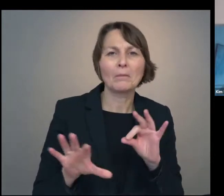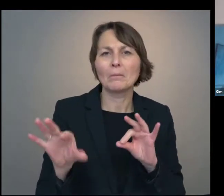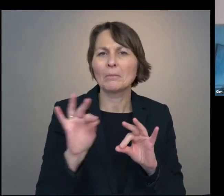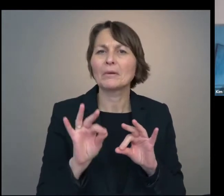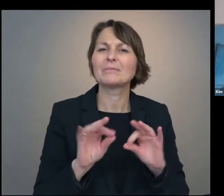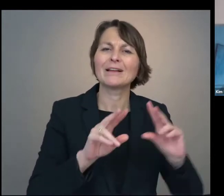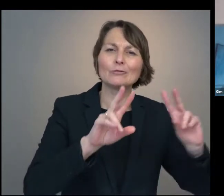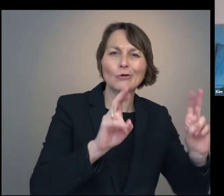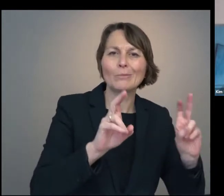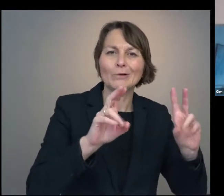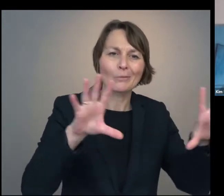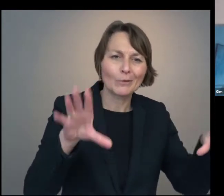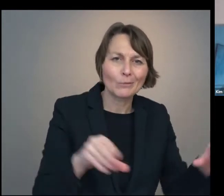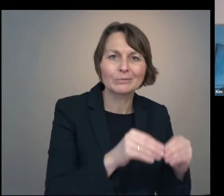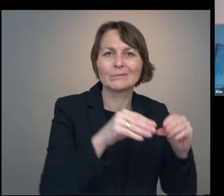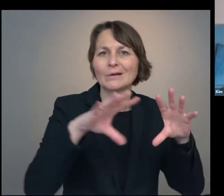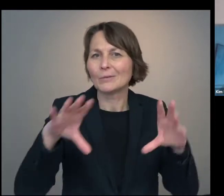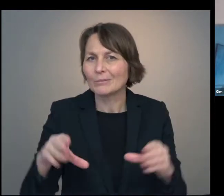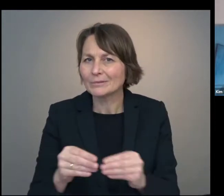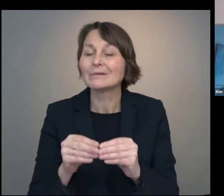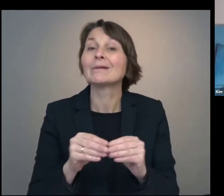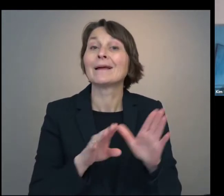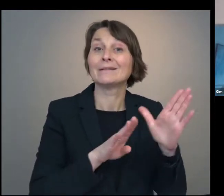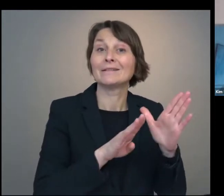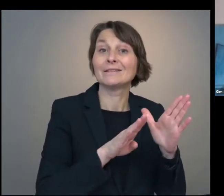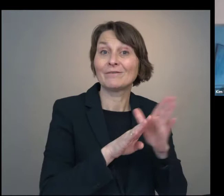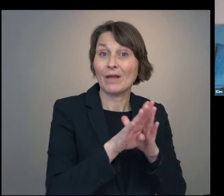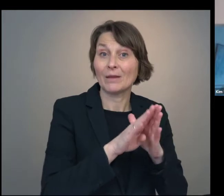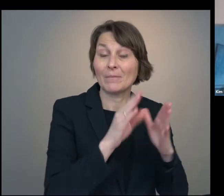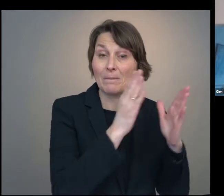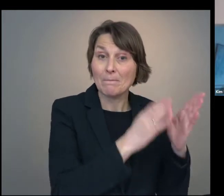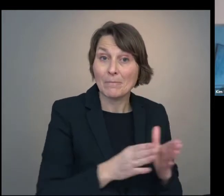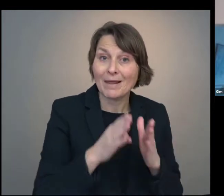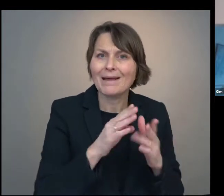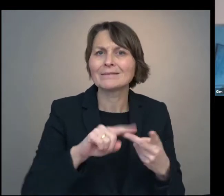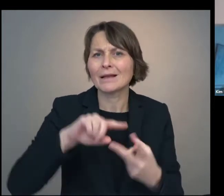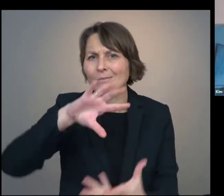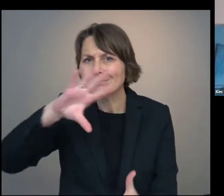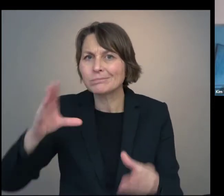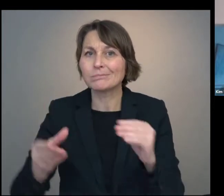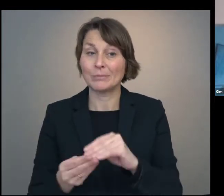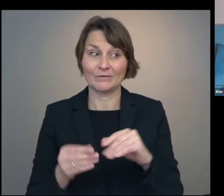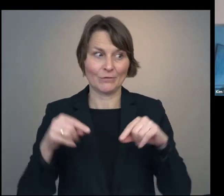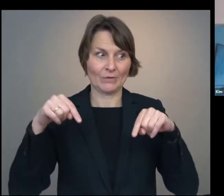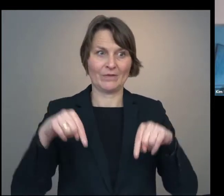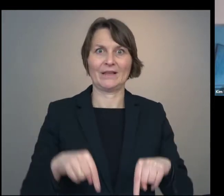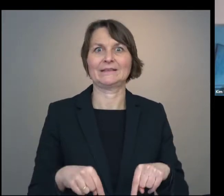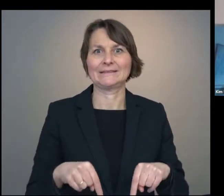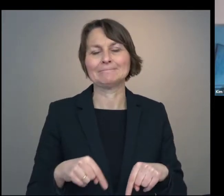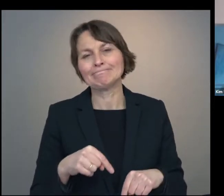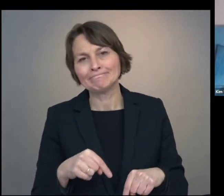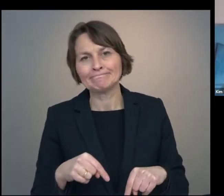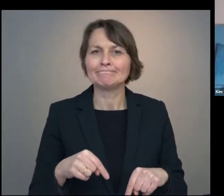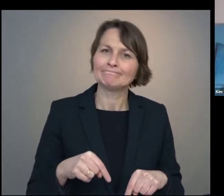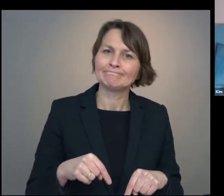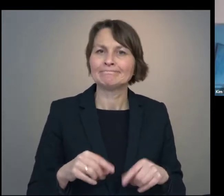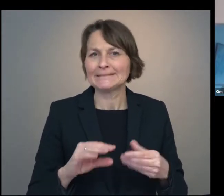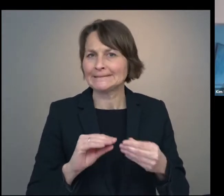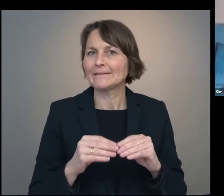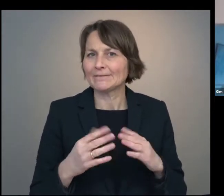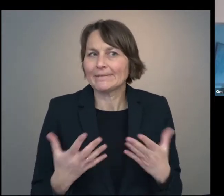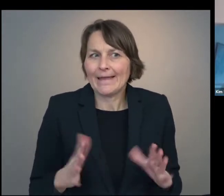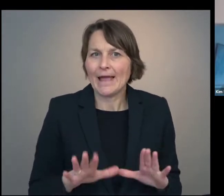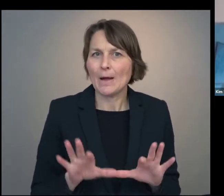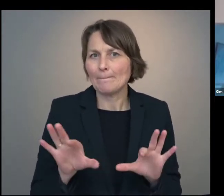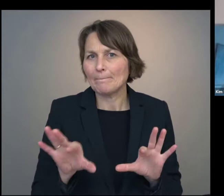including development plans and contributions. But in short, pulling together this first session has been hard. I